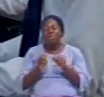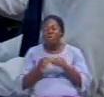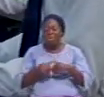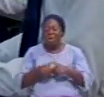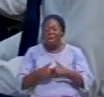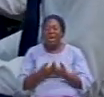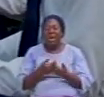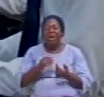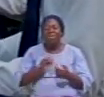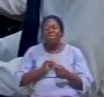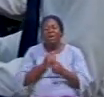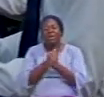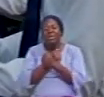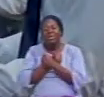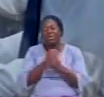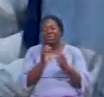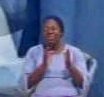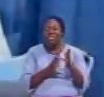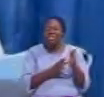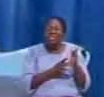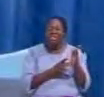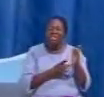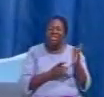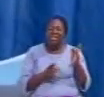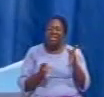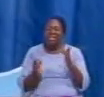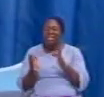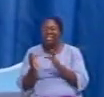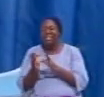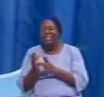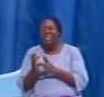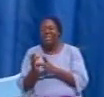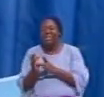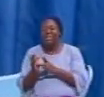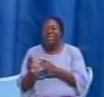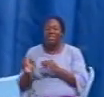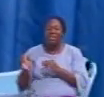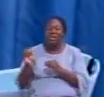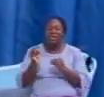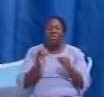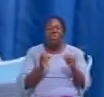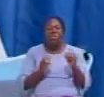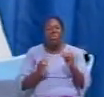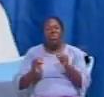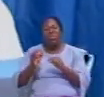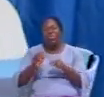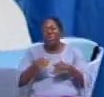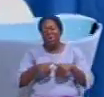Oh,